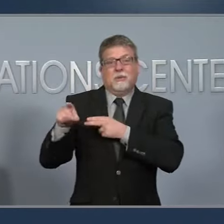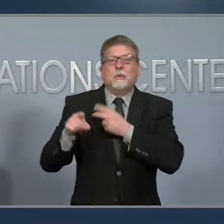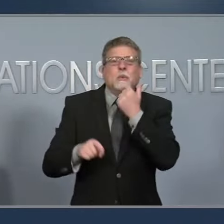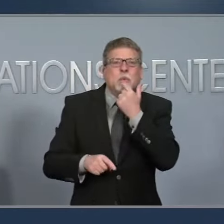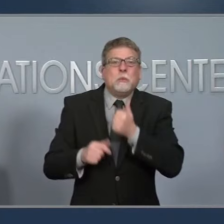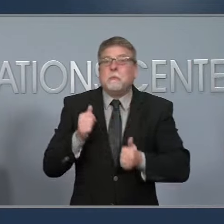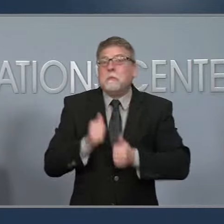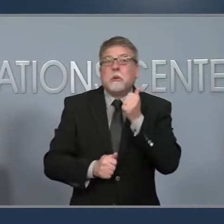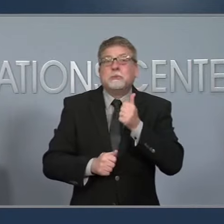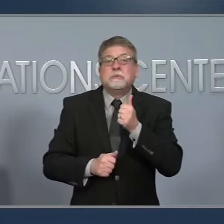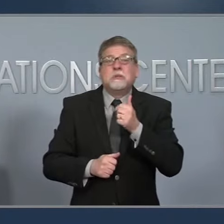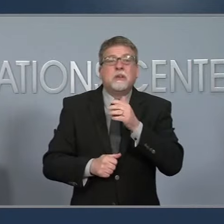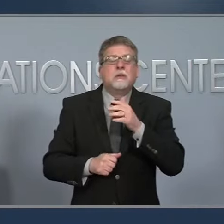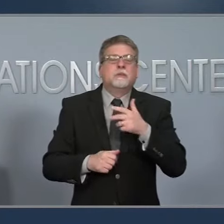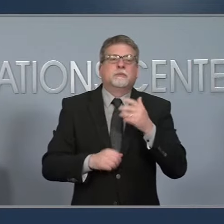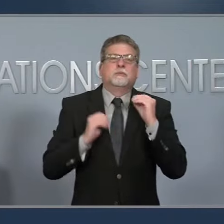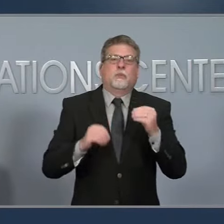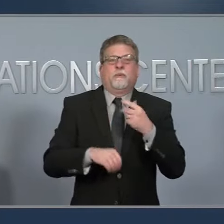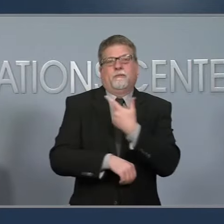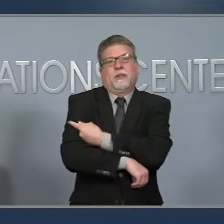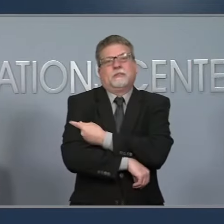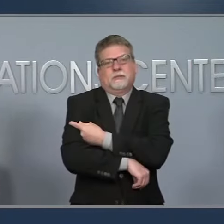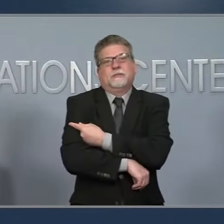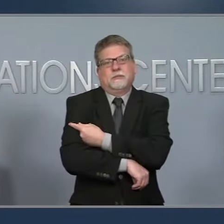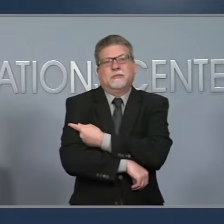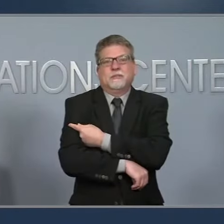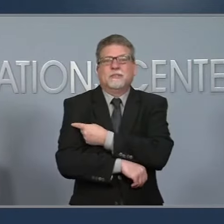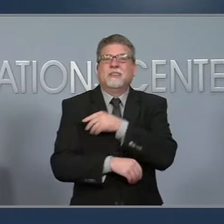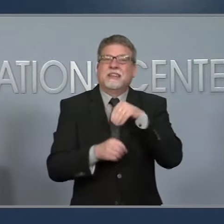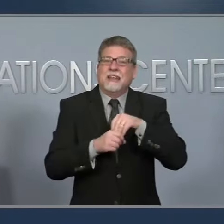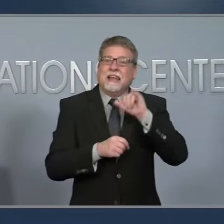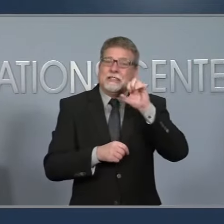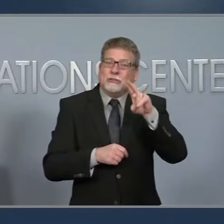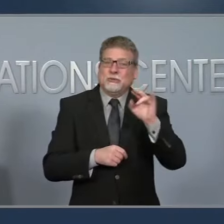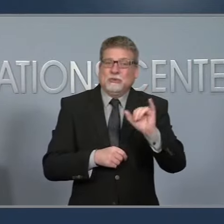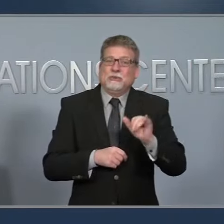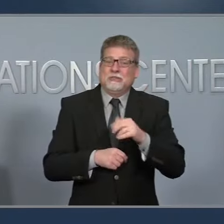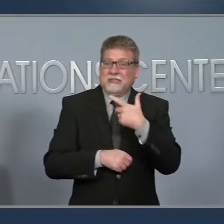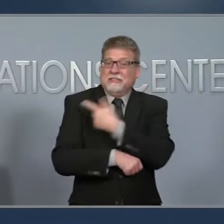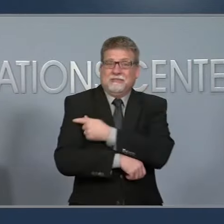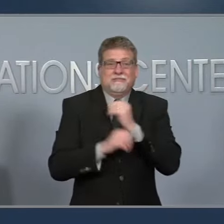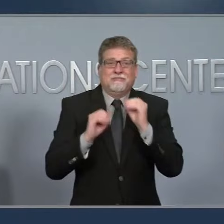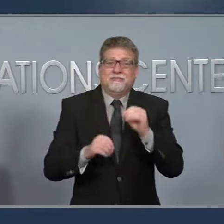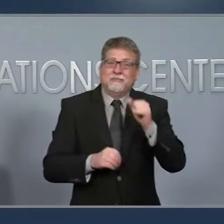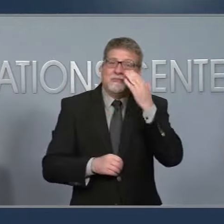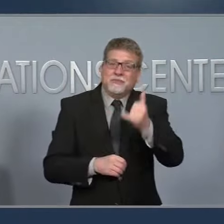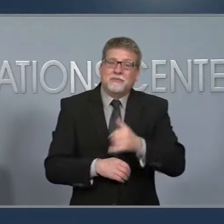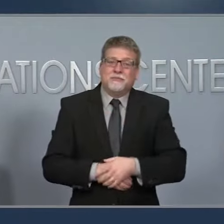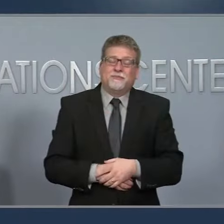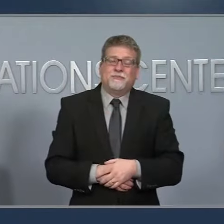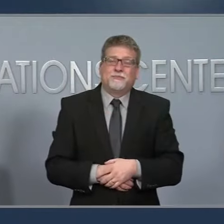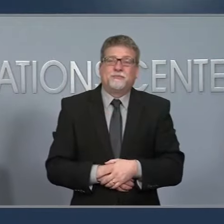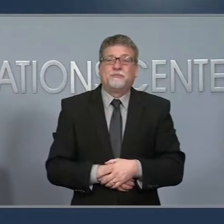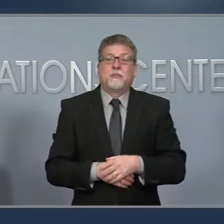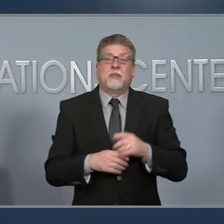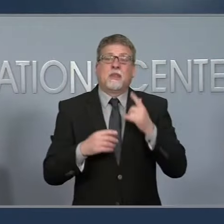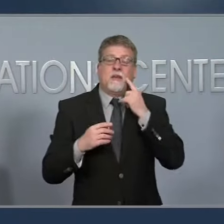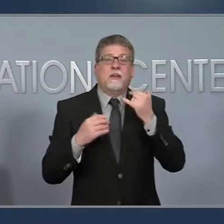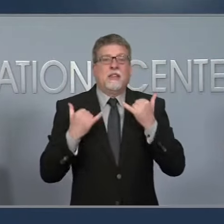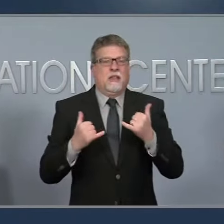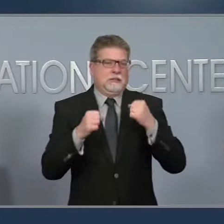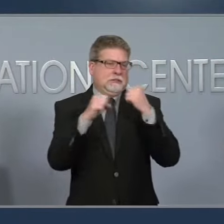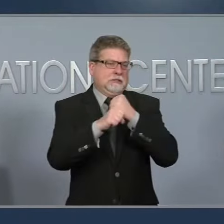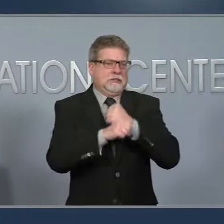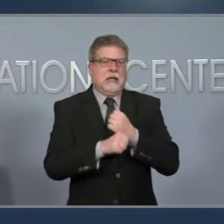who are not vaccinated. Now, let's look at vaccinations. Today,